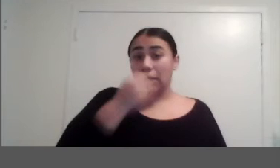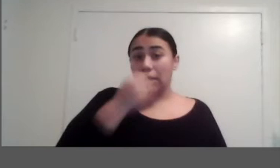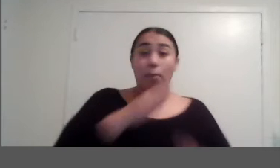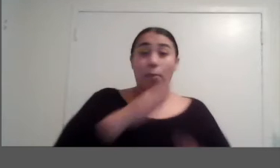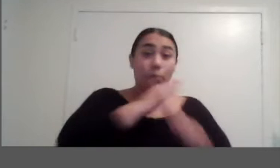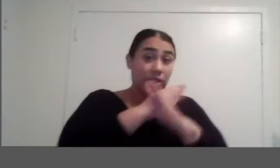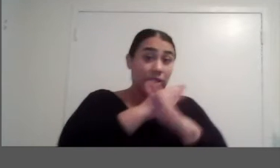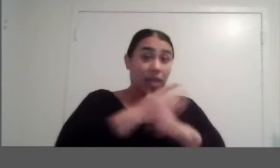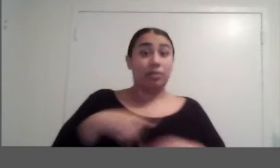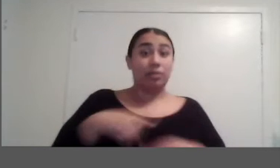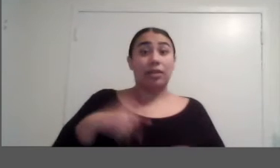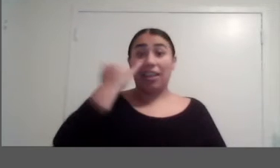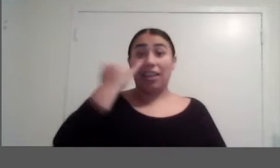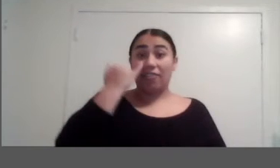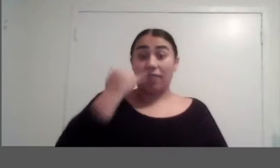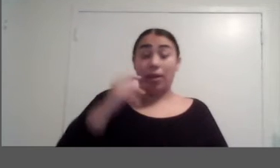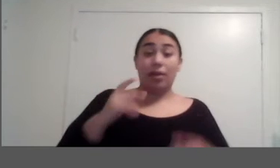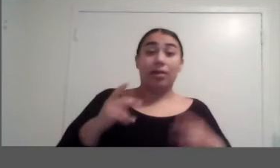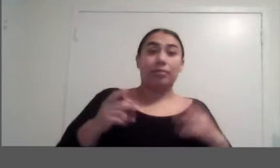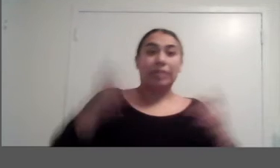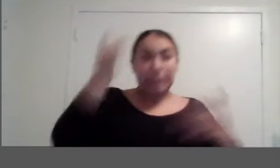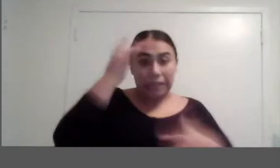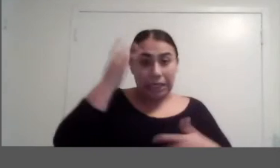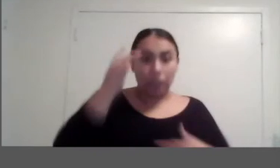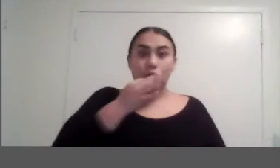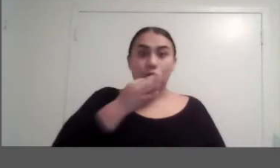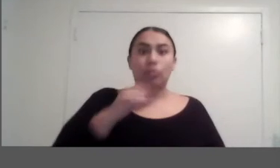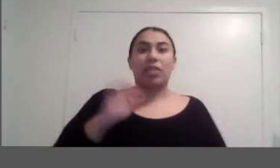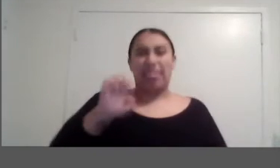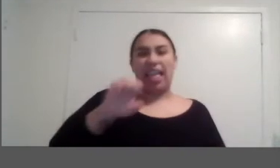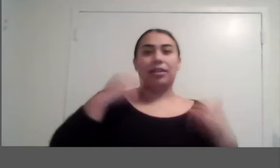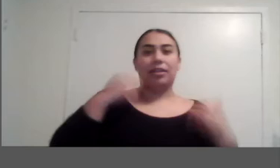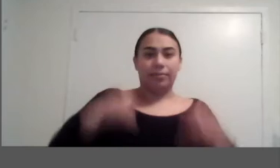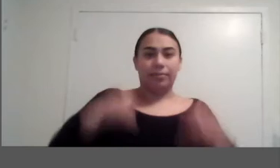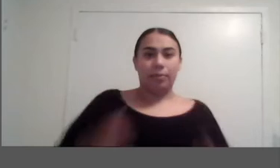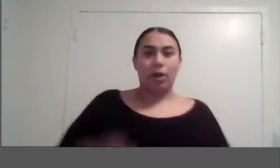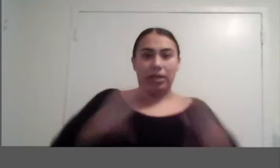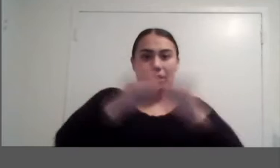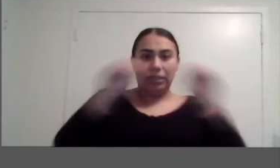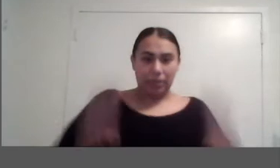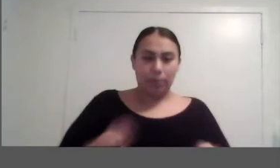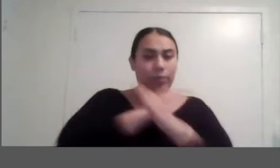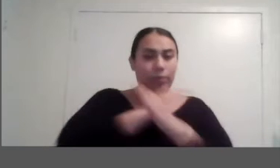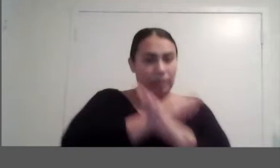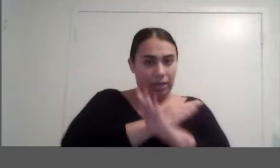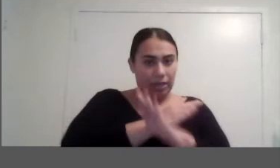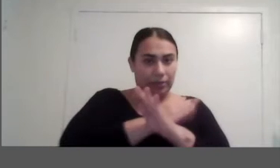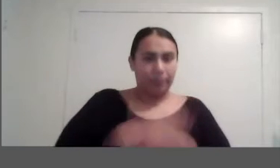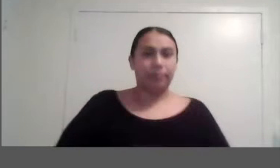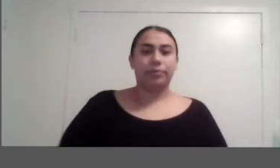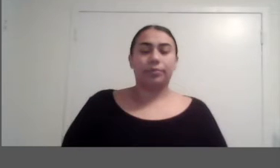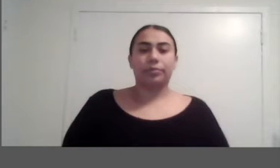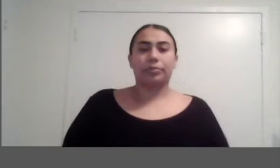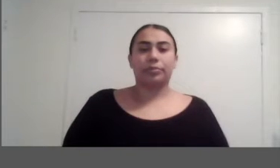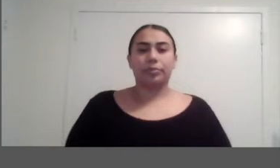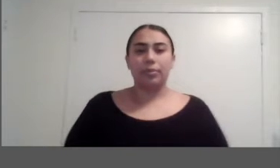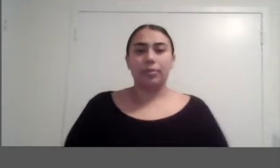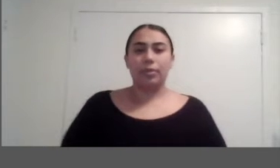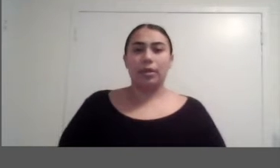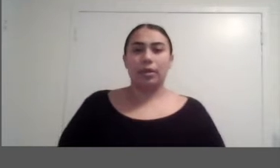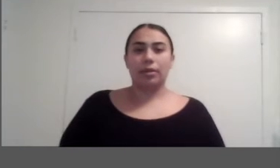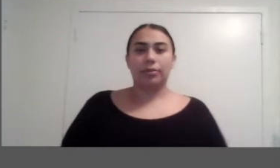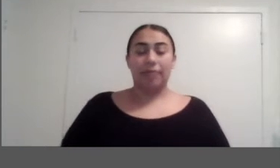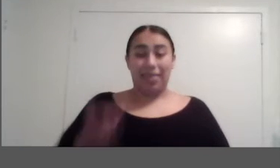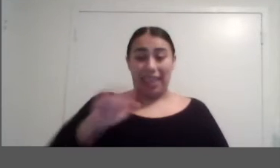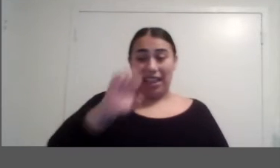eat, sleep, and help to protect us. How it does this is still an area in need of research, but we know a lot already